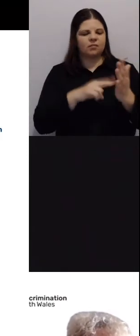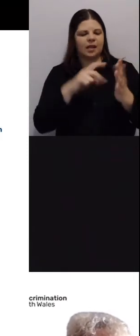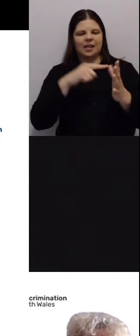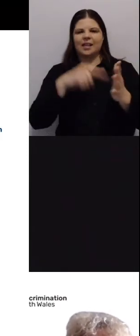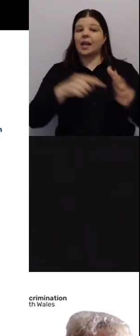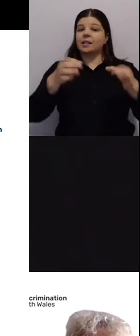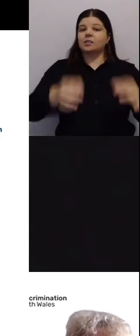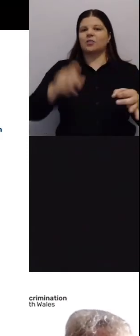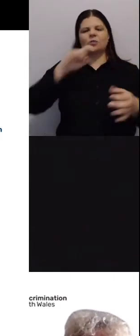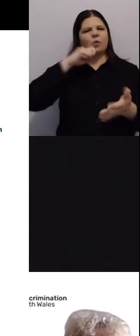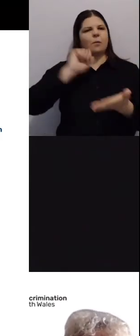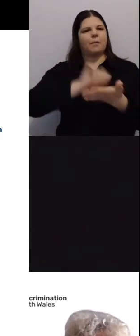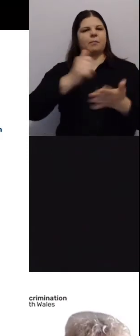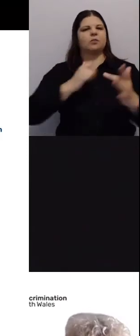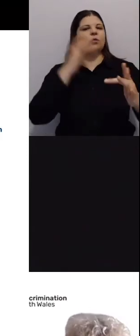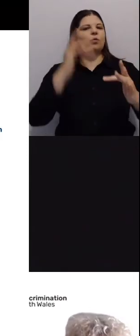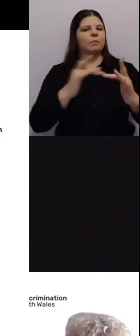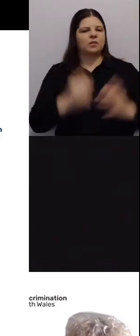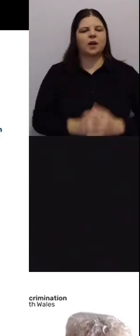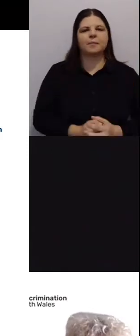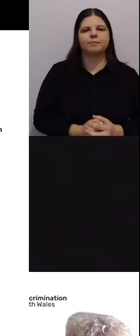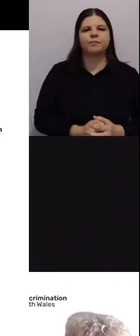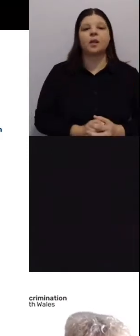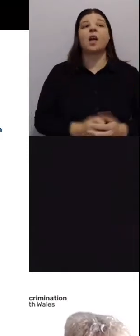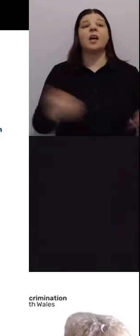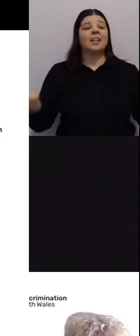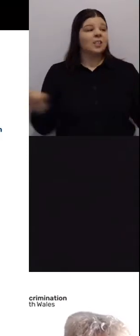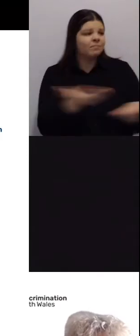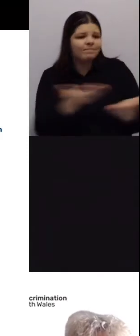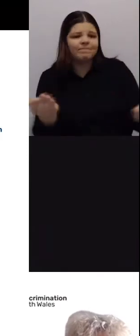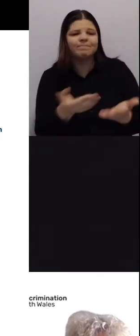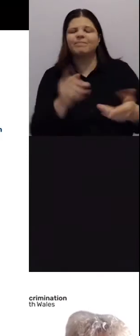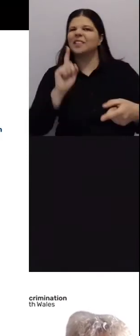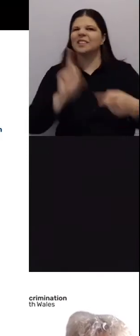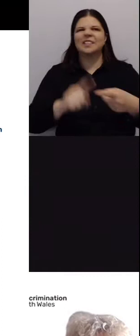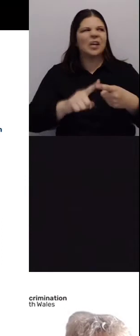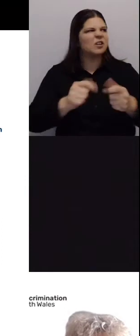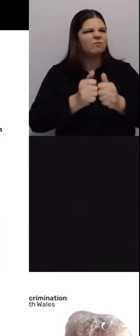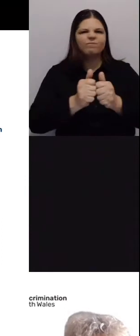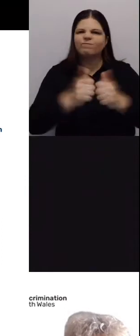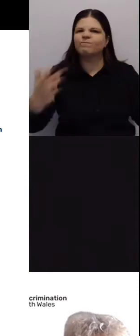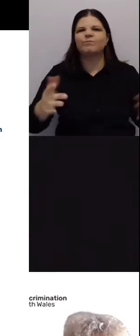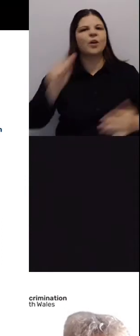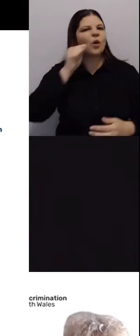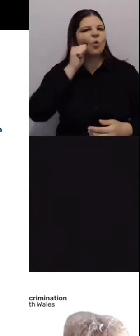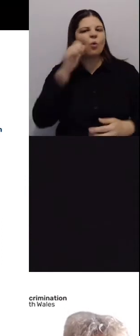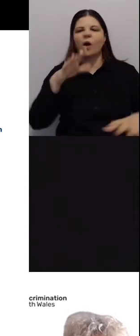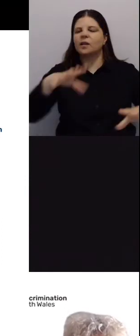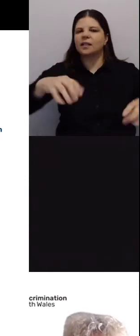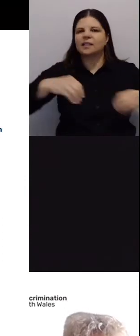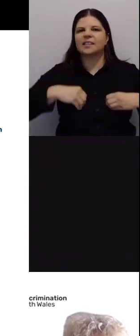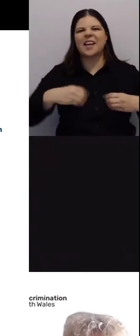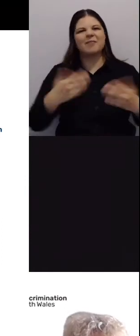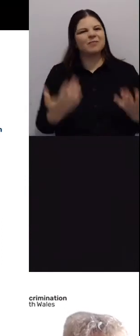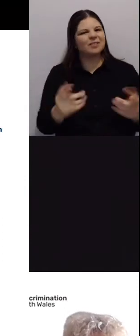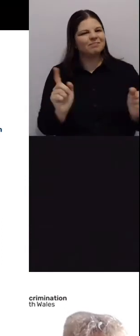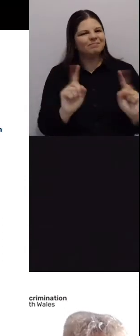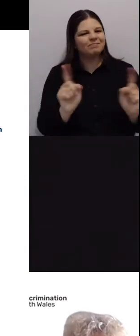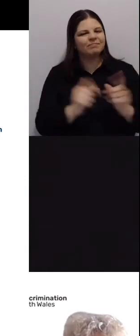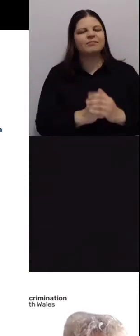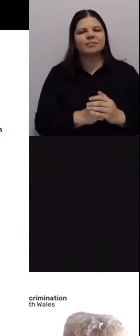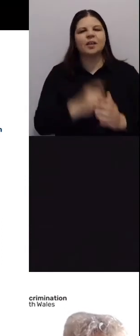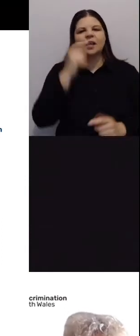What happens if the complaint is not resolved? If a complaint is not resolved, the complainant may request referral of